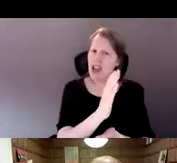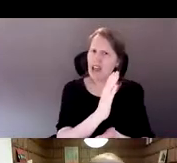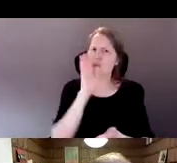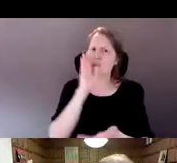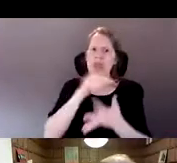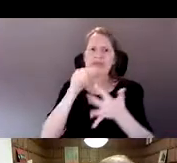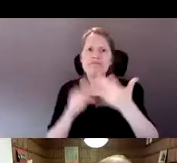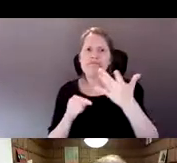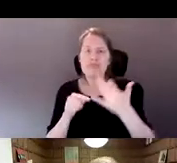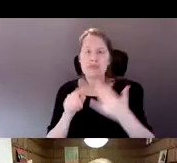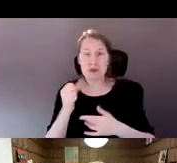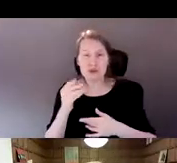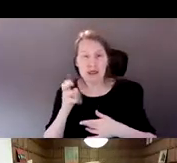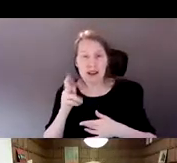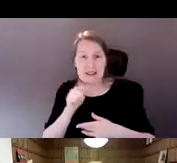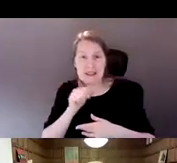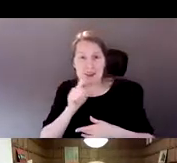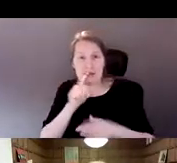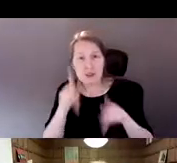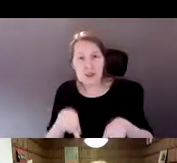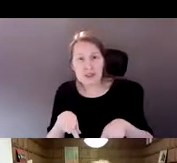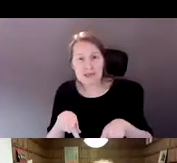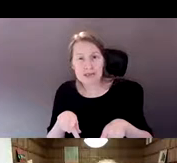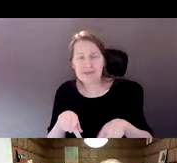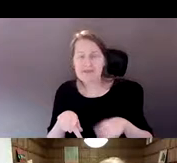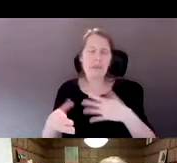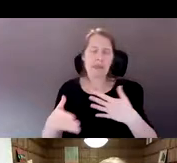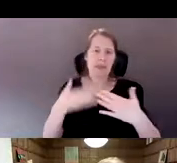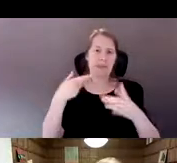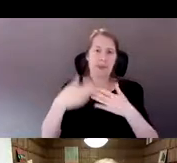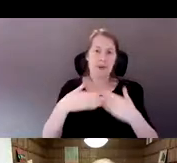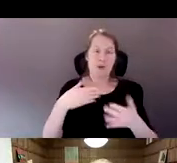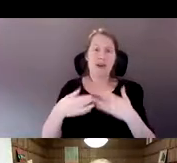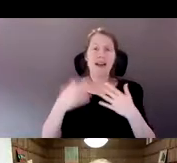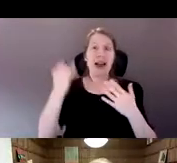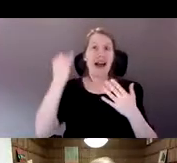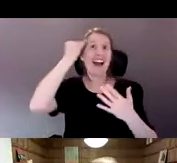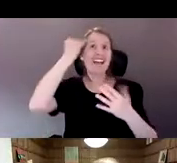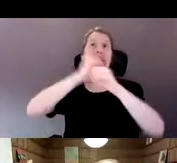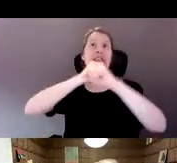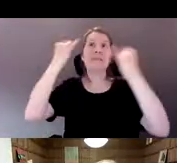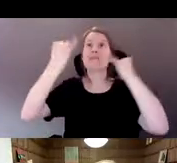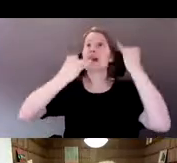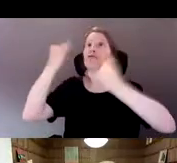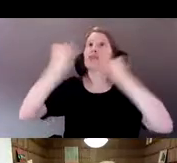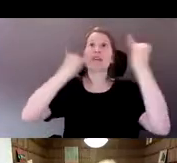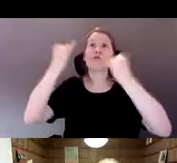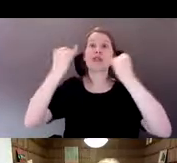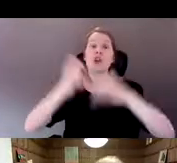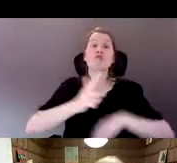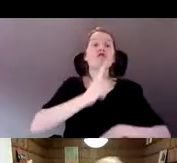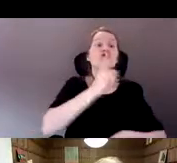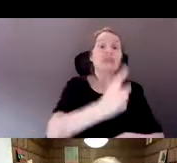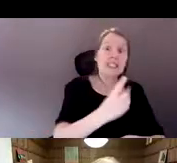rights? It's this interplay between ideas about Judaism and real Jews that is